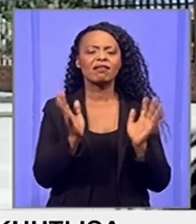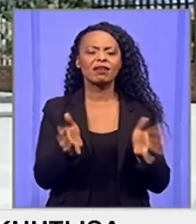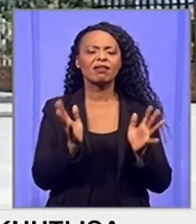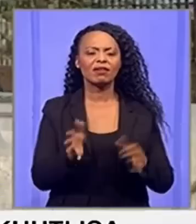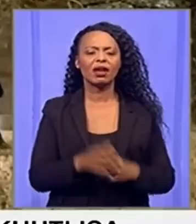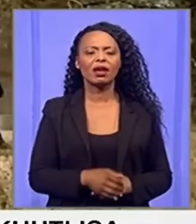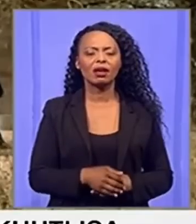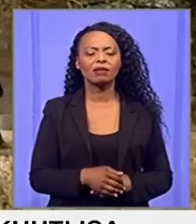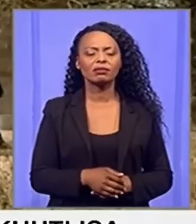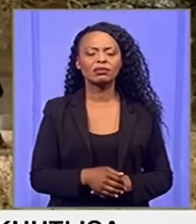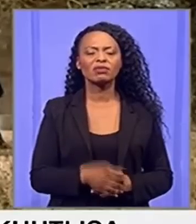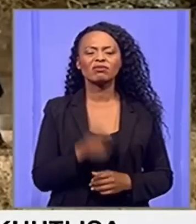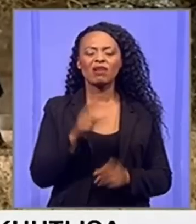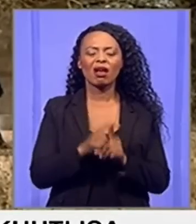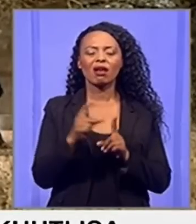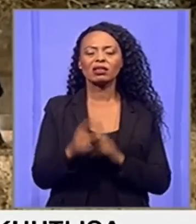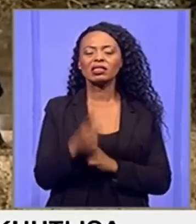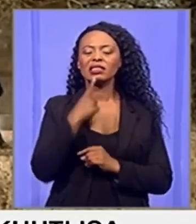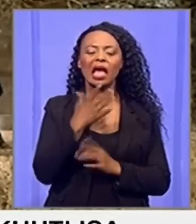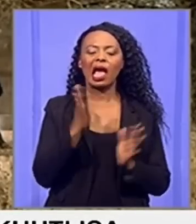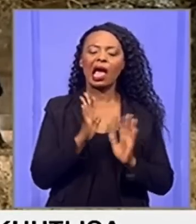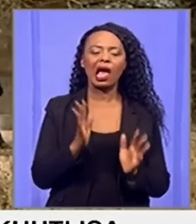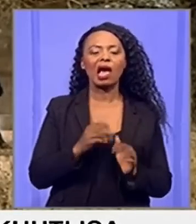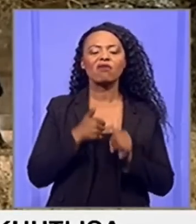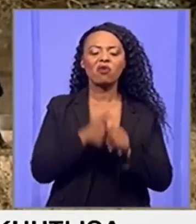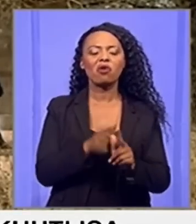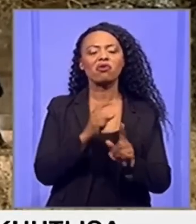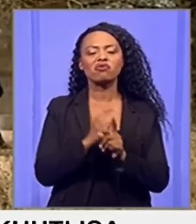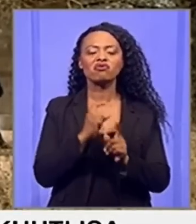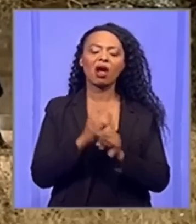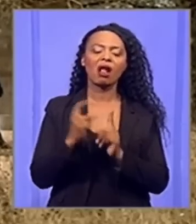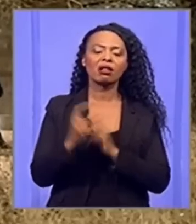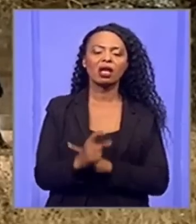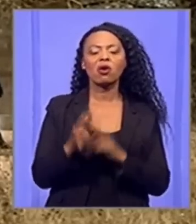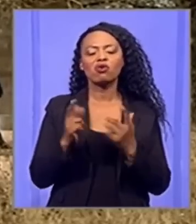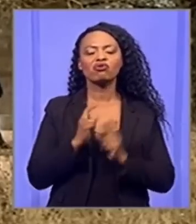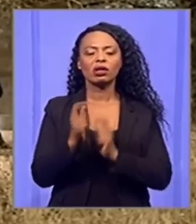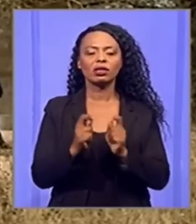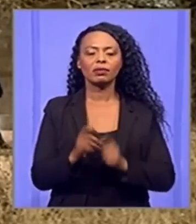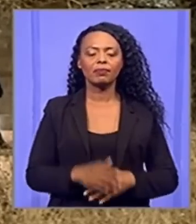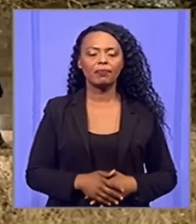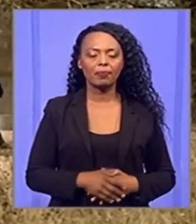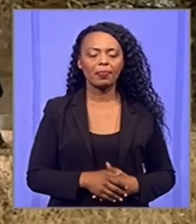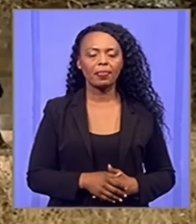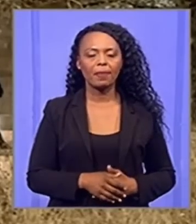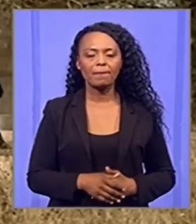ritual purposes. Masepala o tlhamile manane go thusa baagi ka bothata jono.